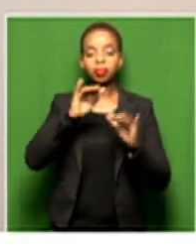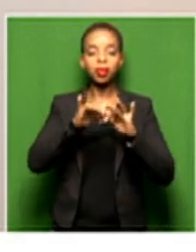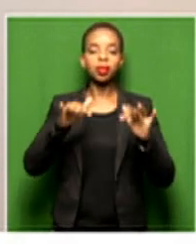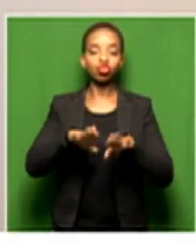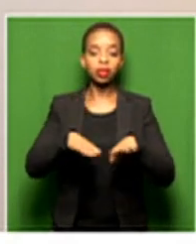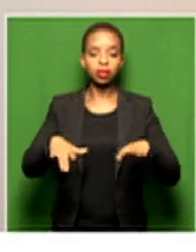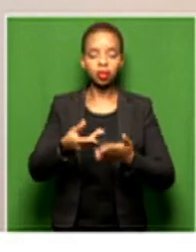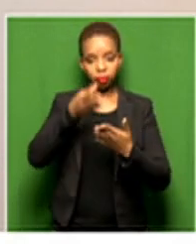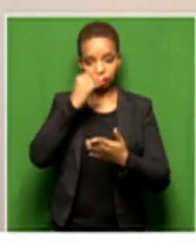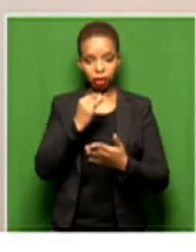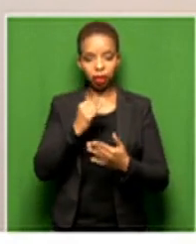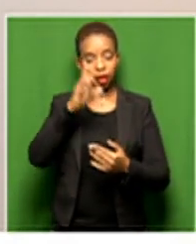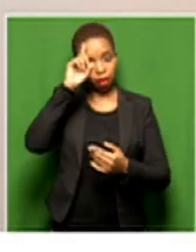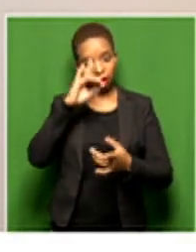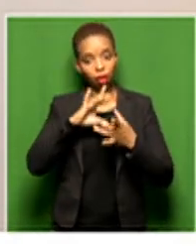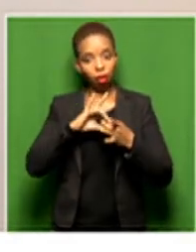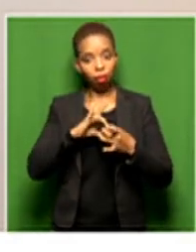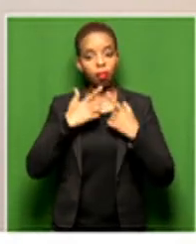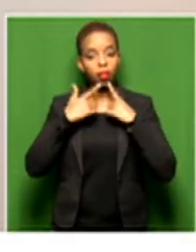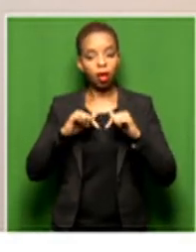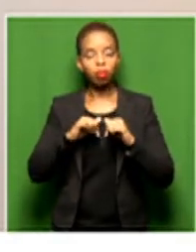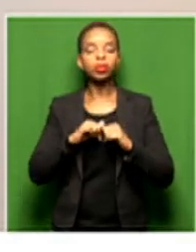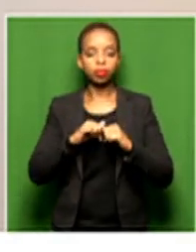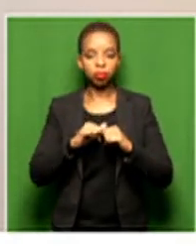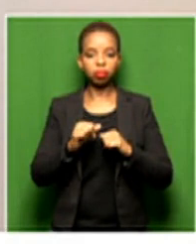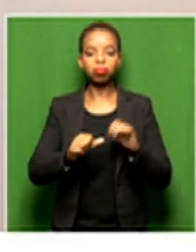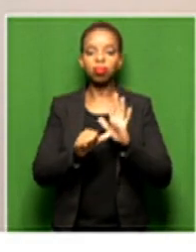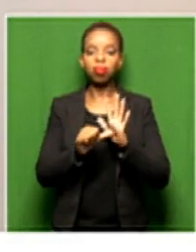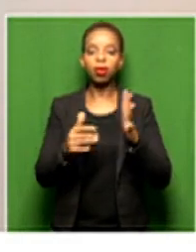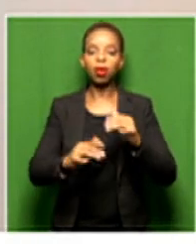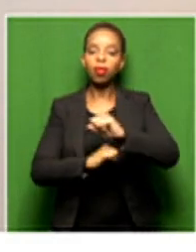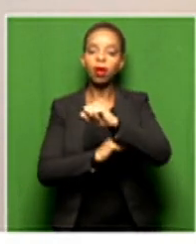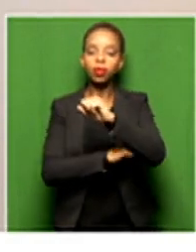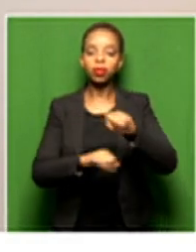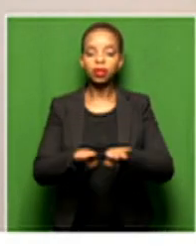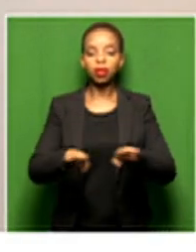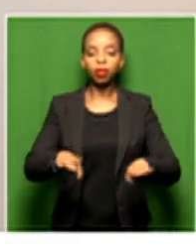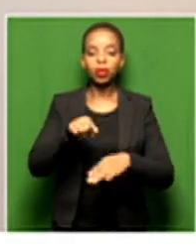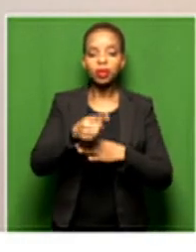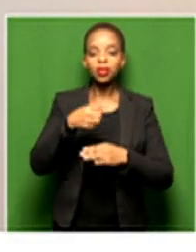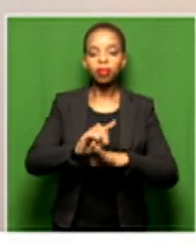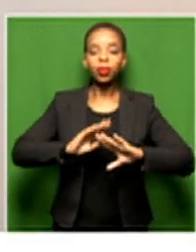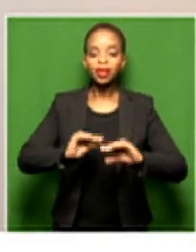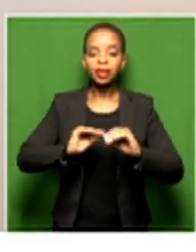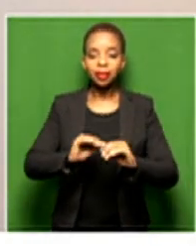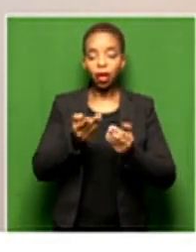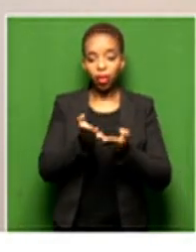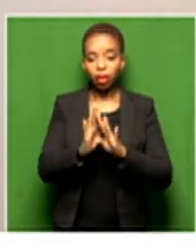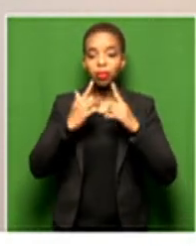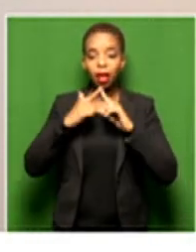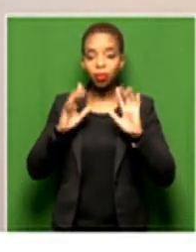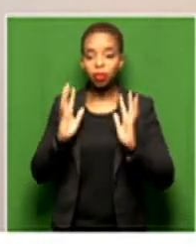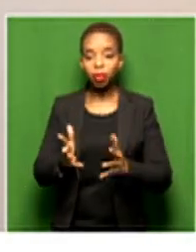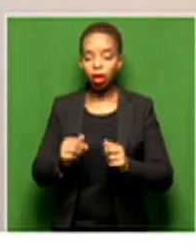to learn all of these different concepts in their foundation phase. So we're definitely extending not only into teaching African languages, but also teaching